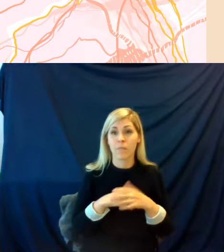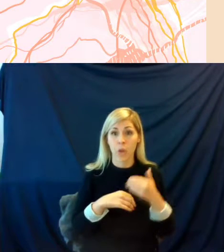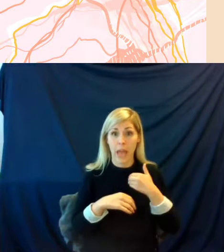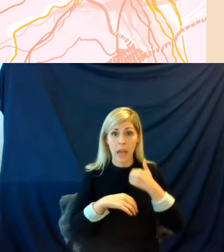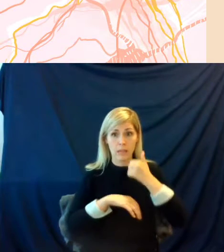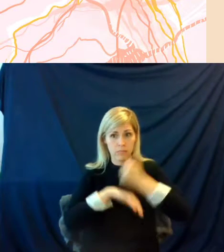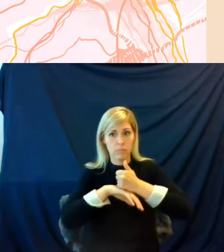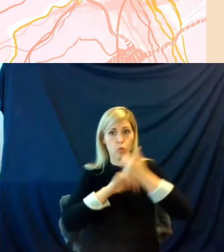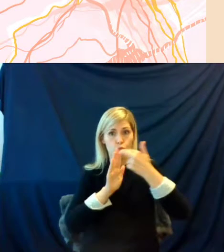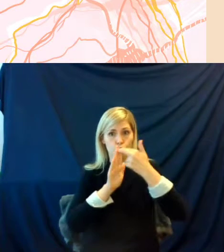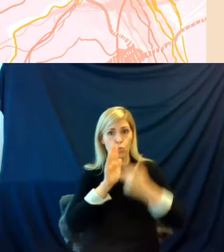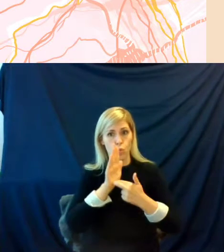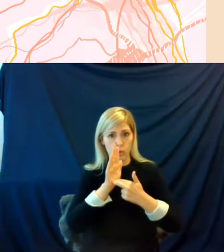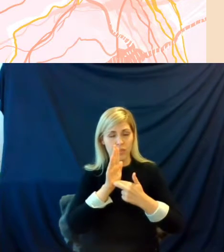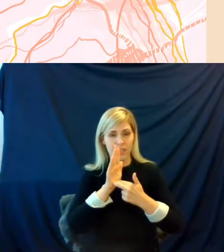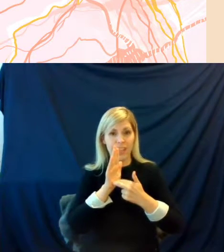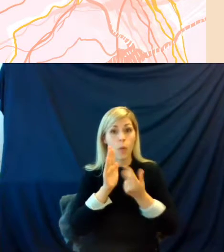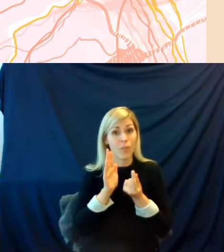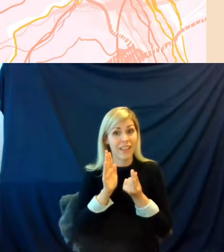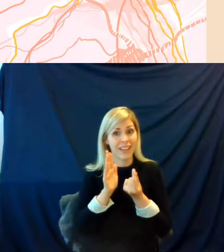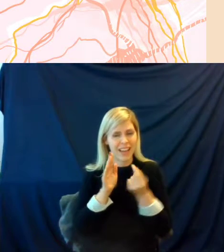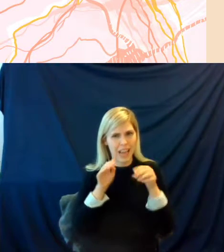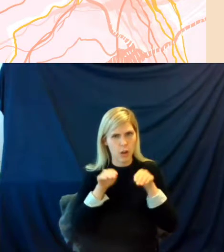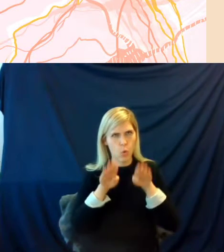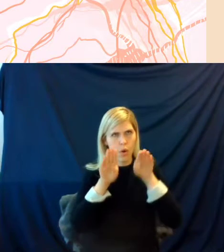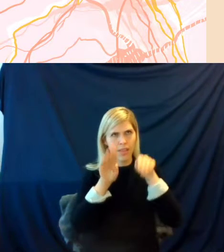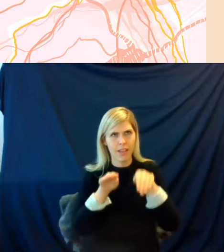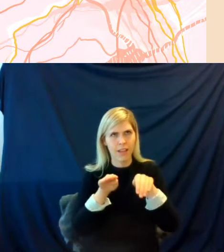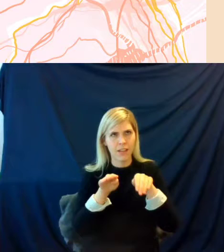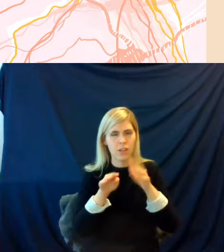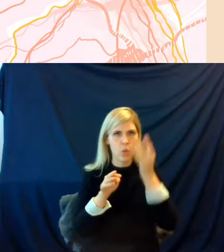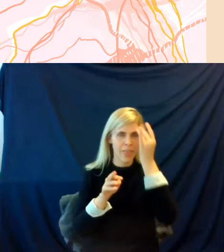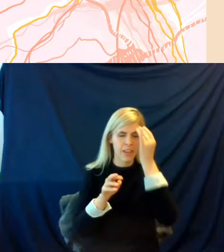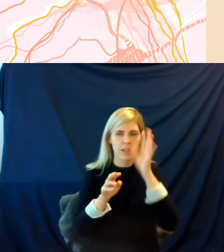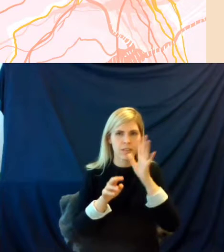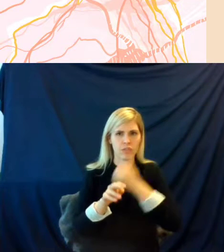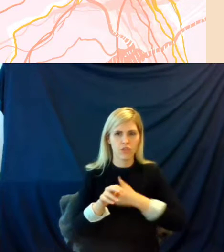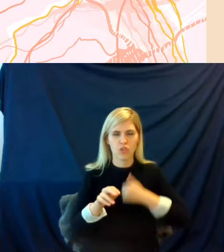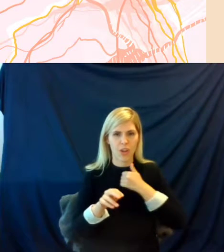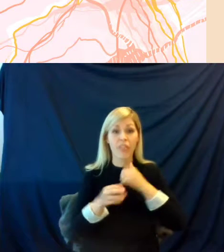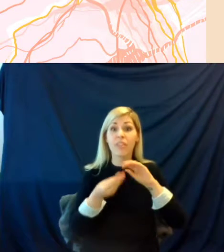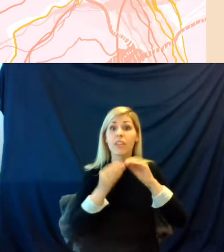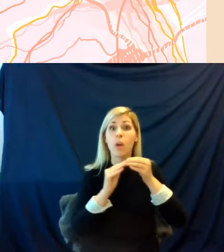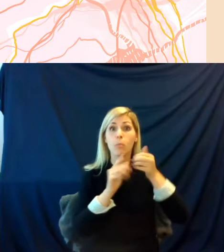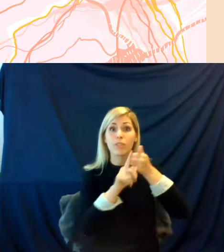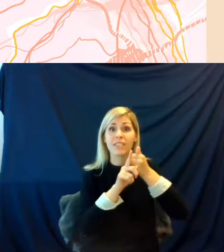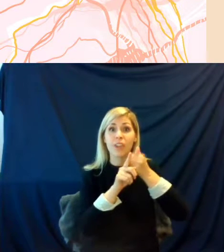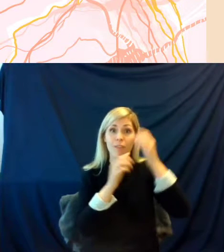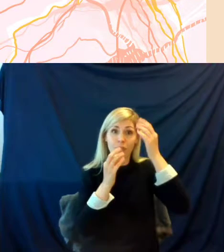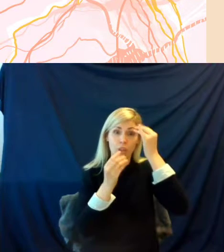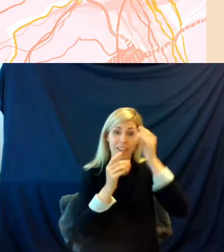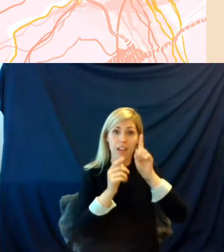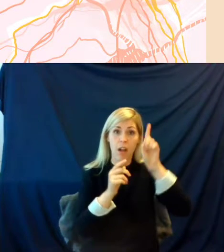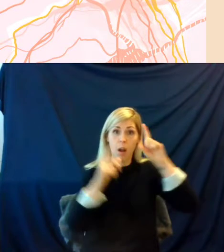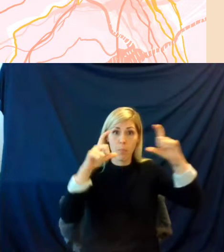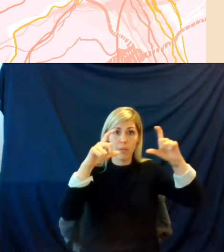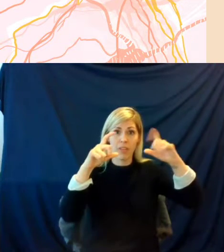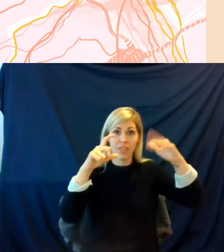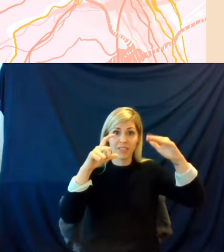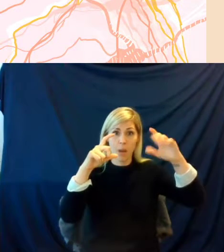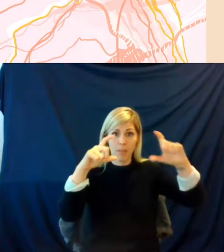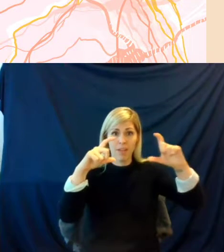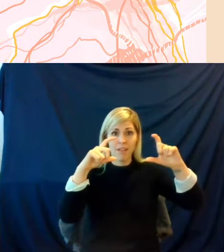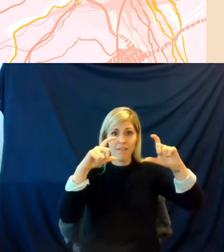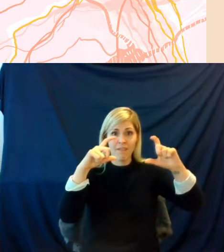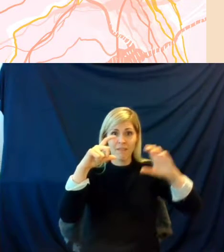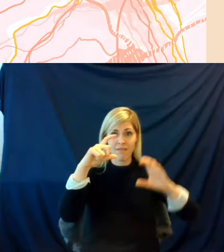with a set of rules that was able to correlate thinking up, the numbers of thinking up with the